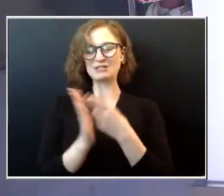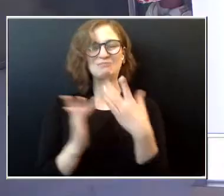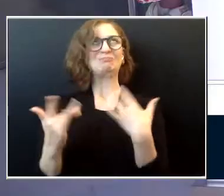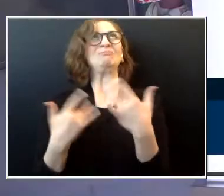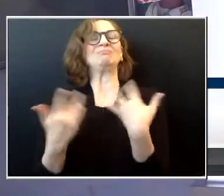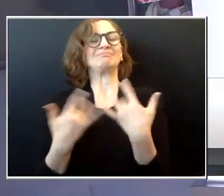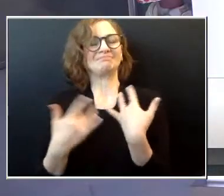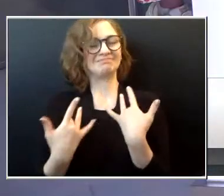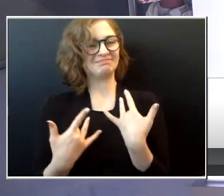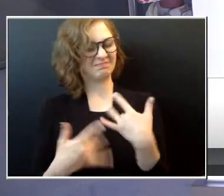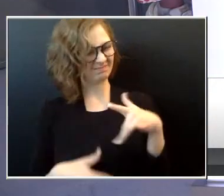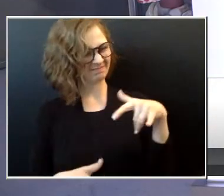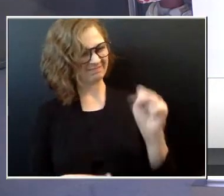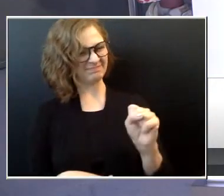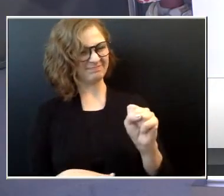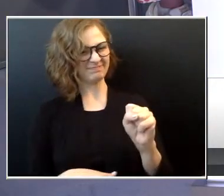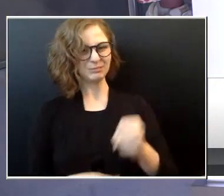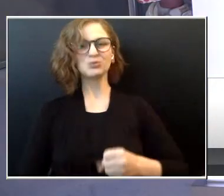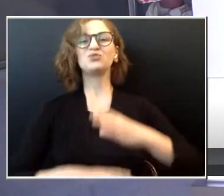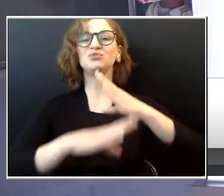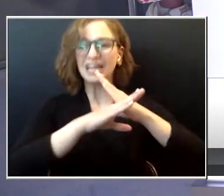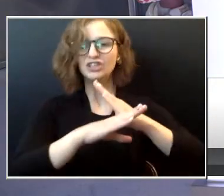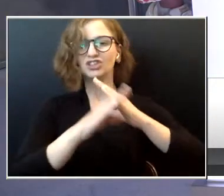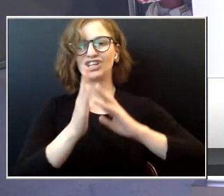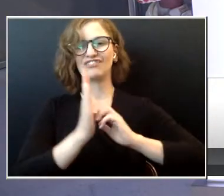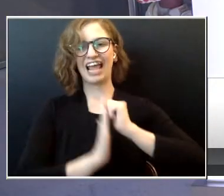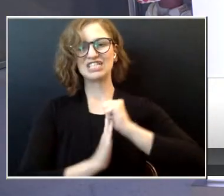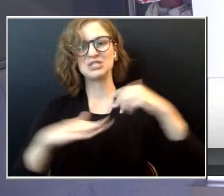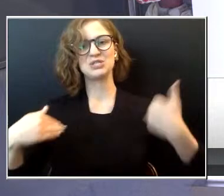exciting. Prevention of cancer. Exactly.